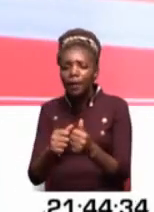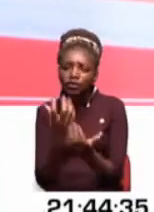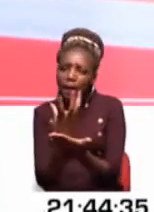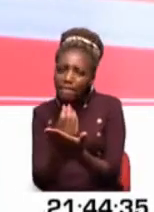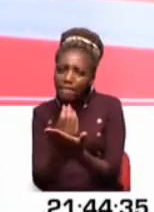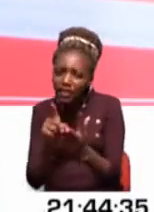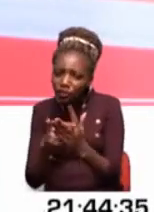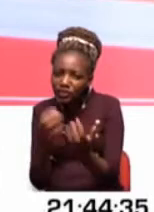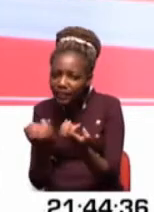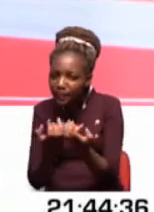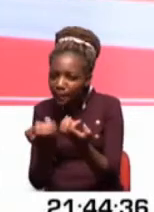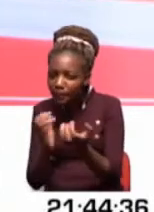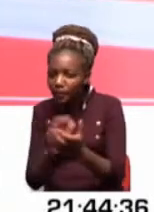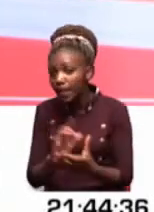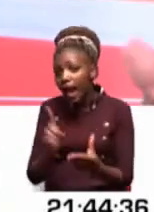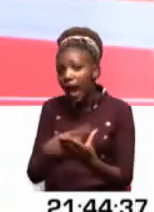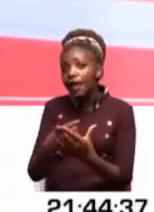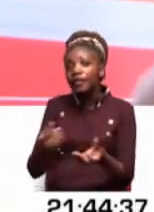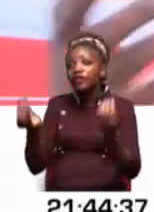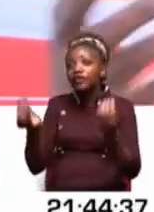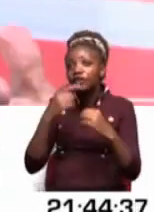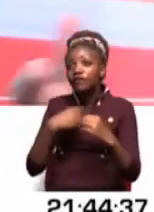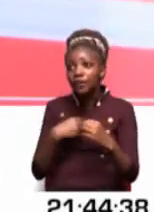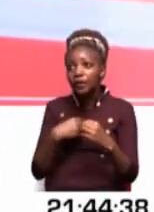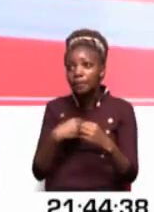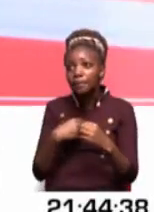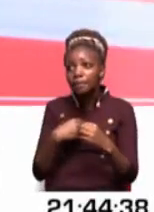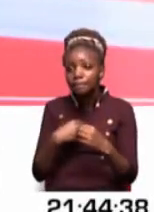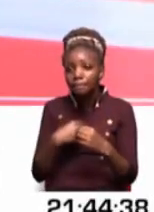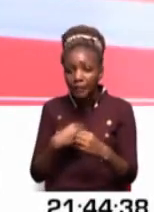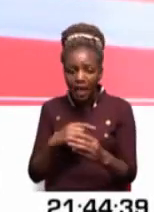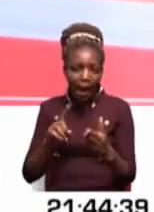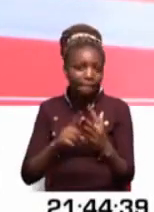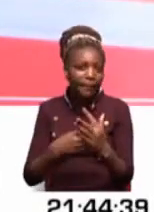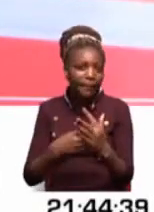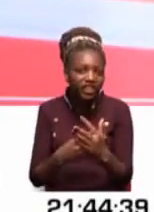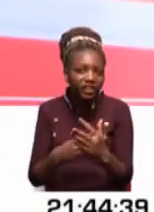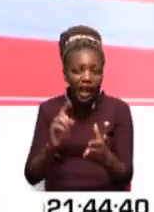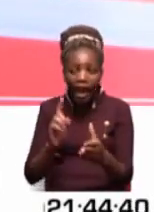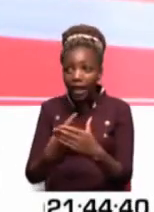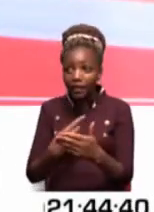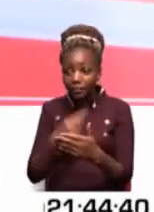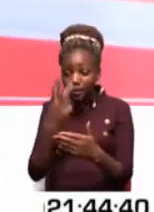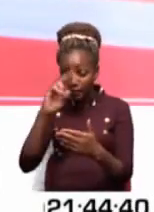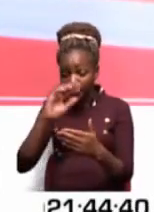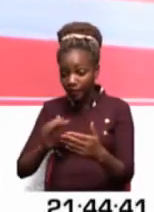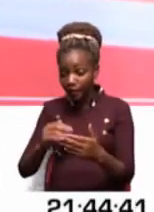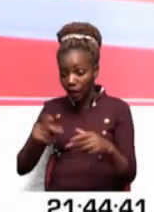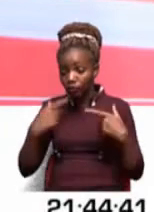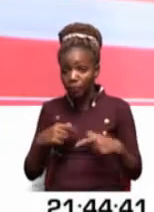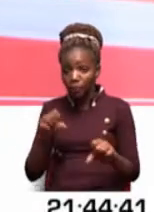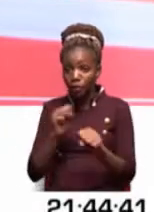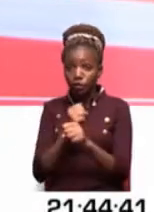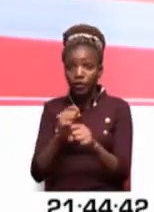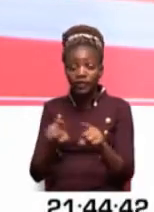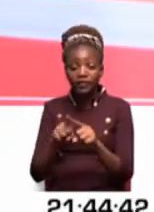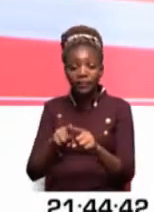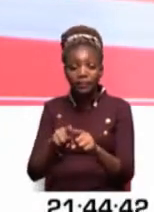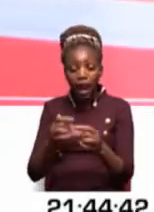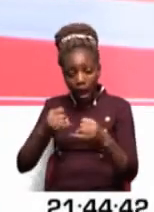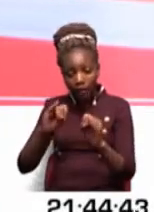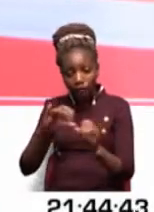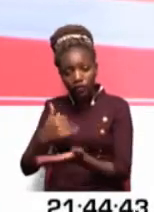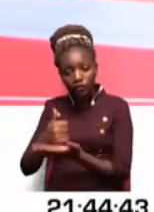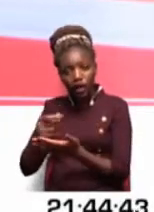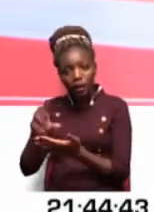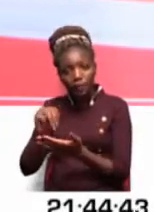something? Mm-hmm. Can you give me a washing machine, a car washing machine or something? I see the county people doing that and trying to help them in a way. But I